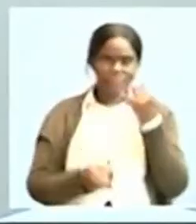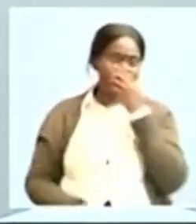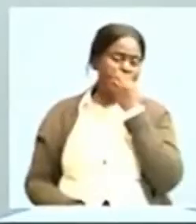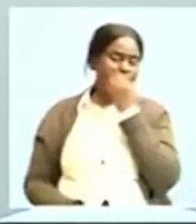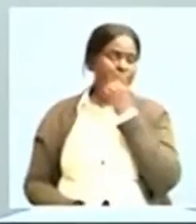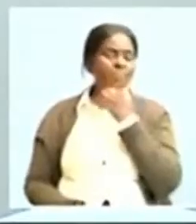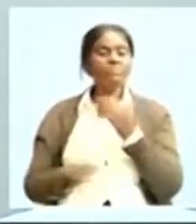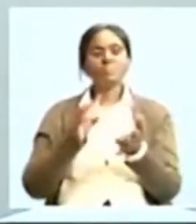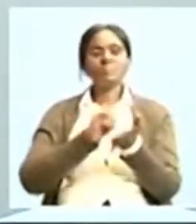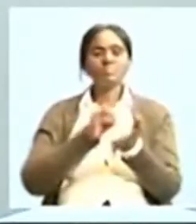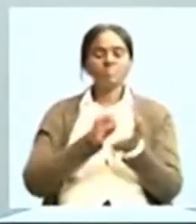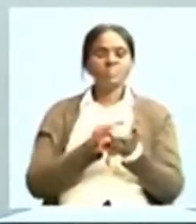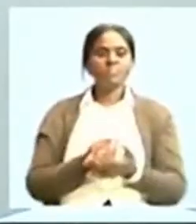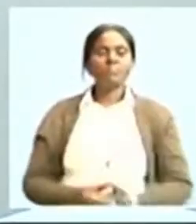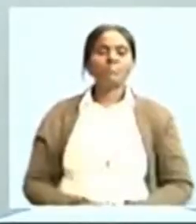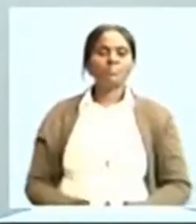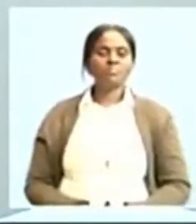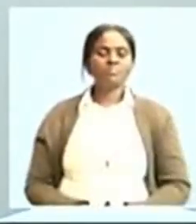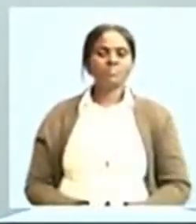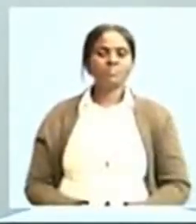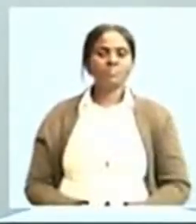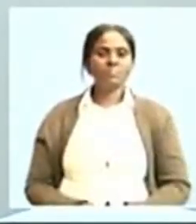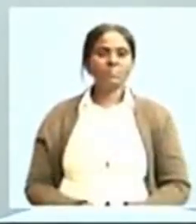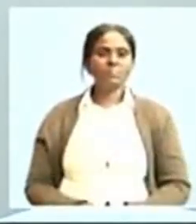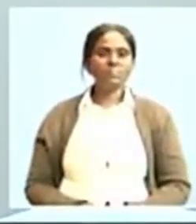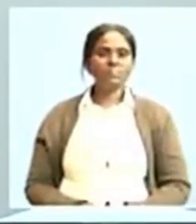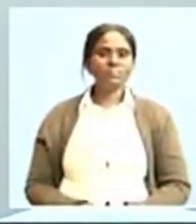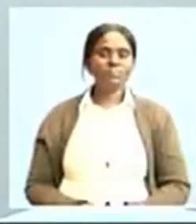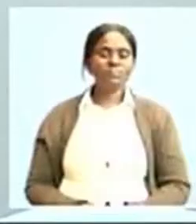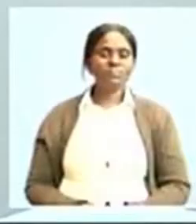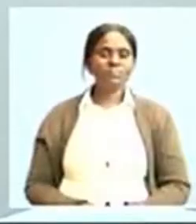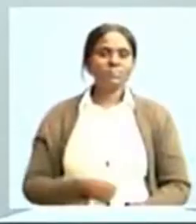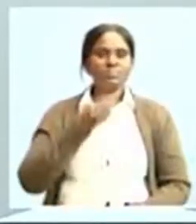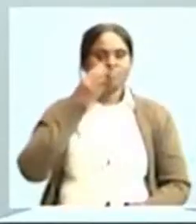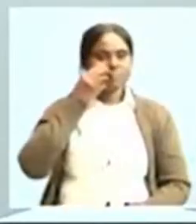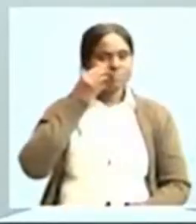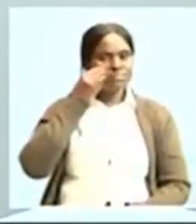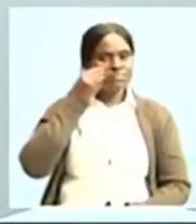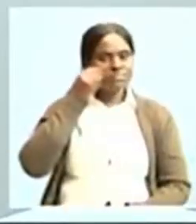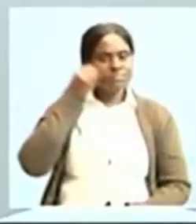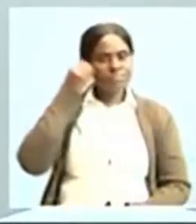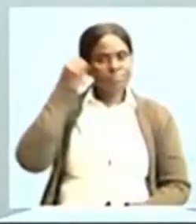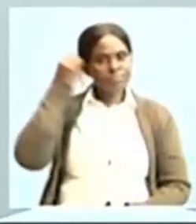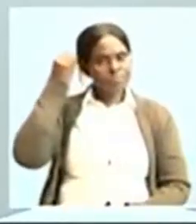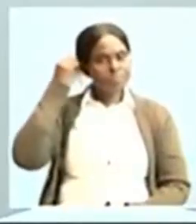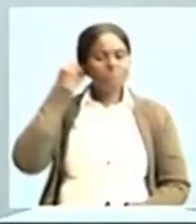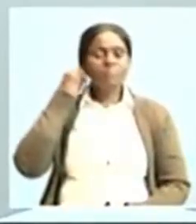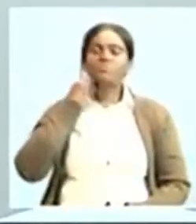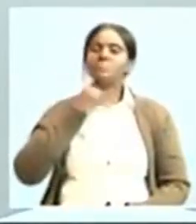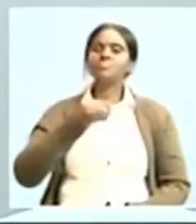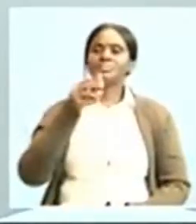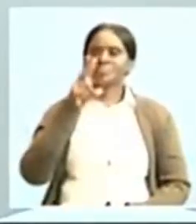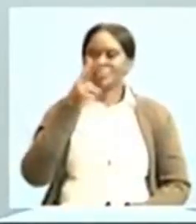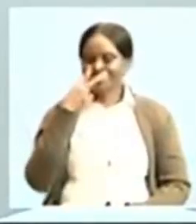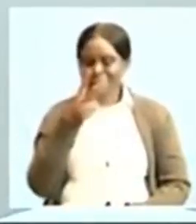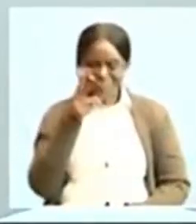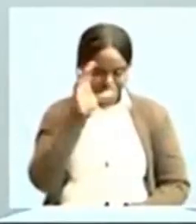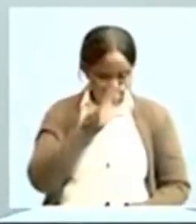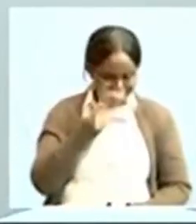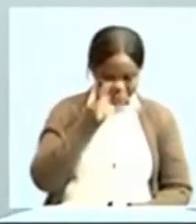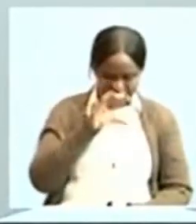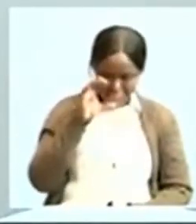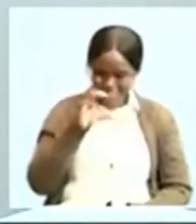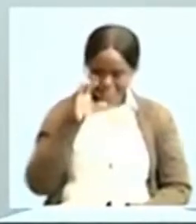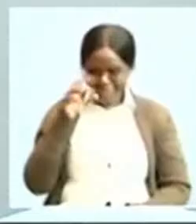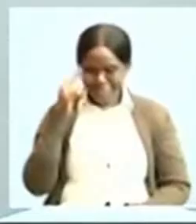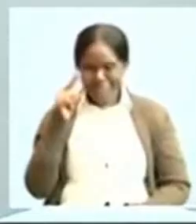Dr. Banda tried to... Thank you so much, Chair. Dr. Mwanza tried to check, but I saw that he was looking for Nsinga.